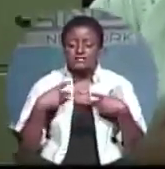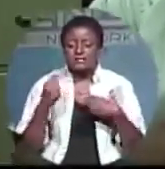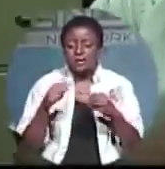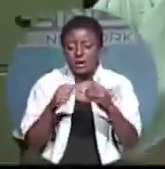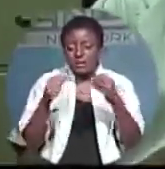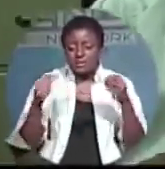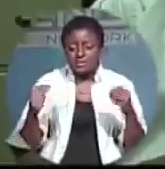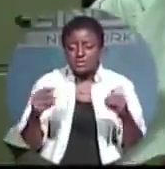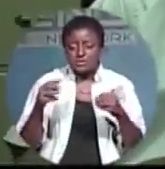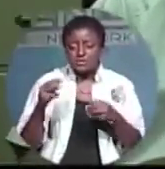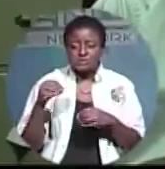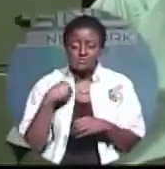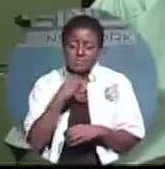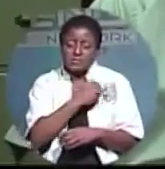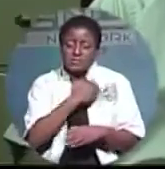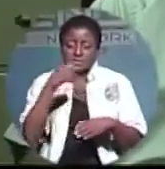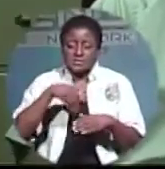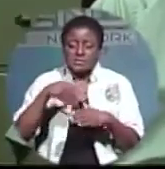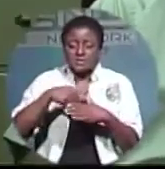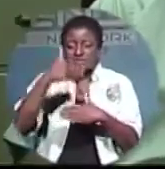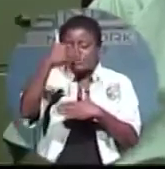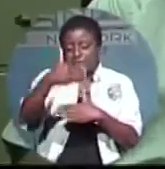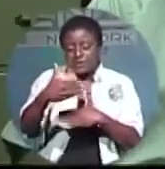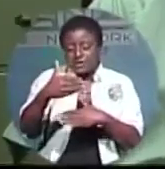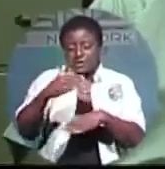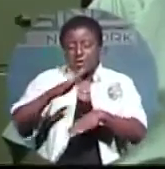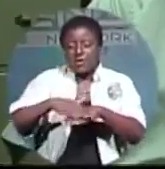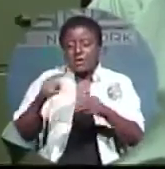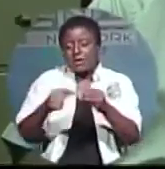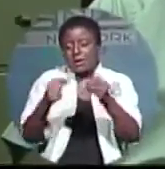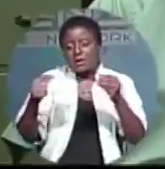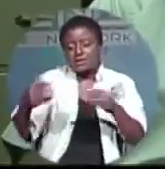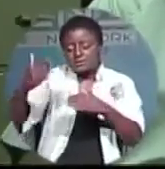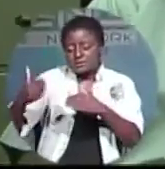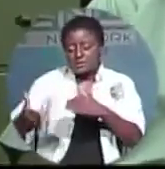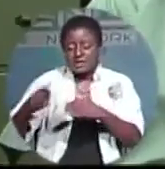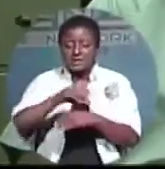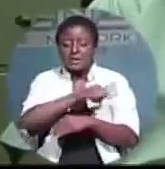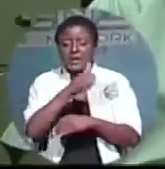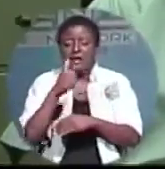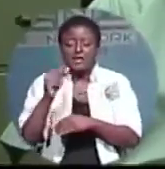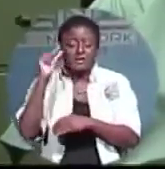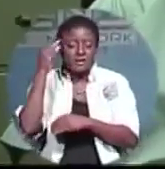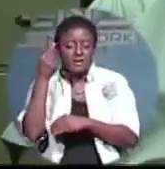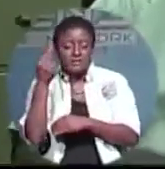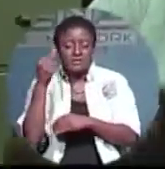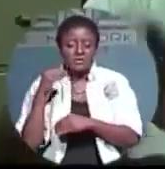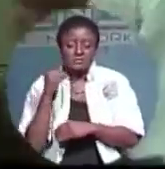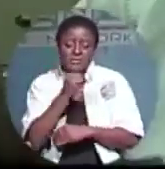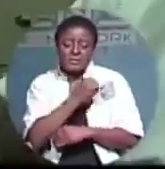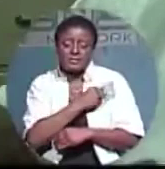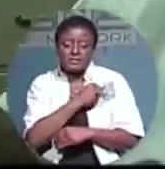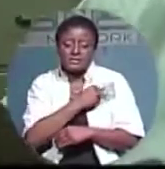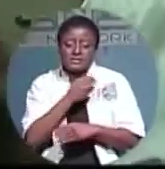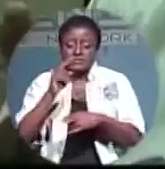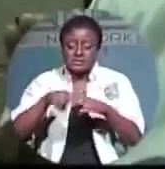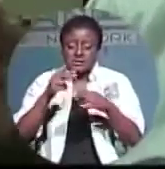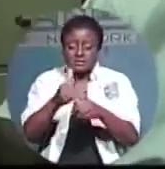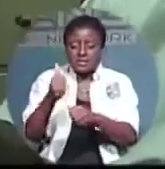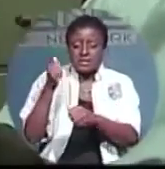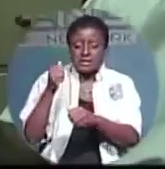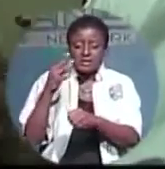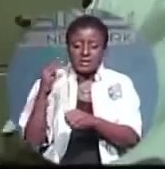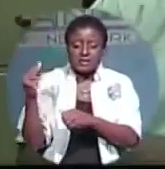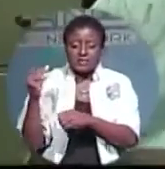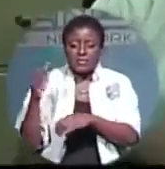front on the opposition side, and other government members to sit behind them. And of course on the right